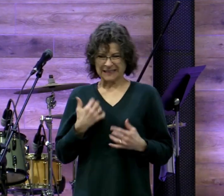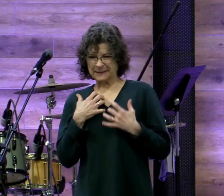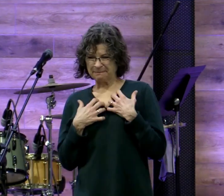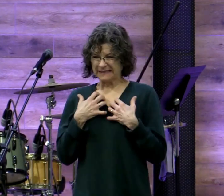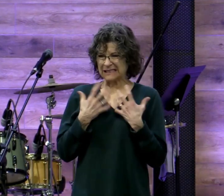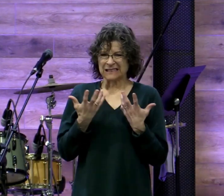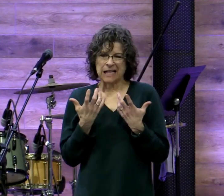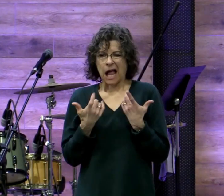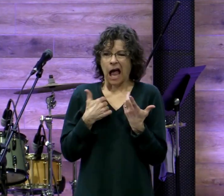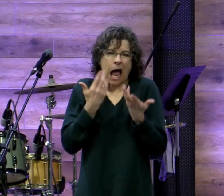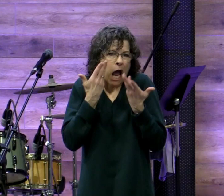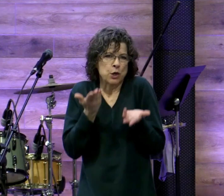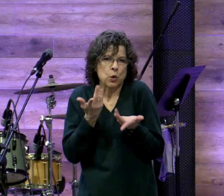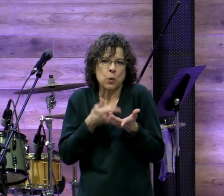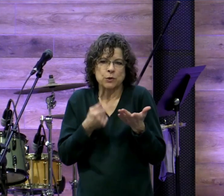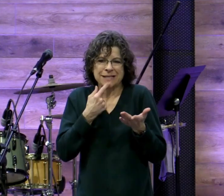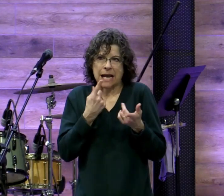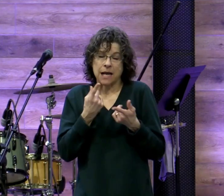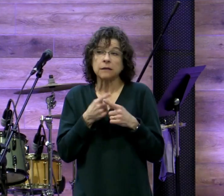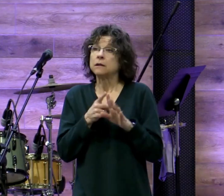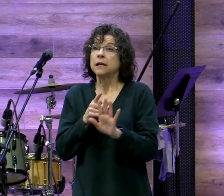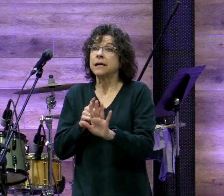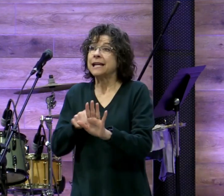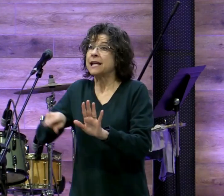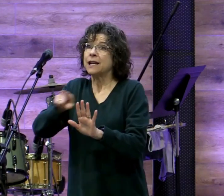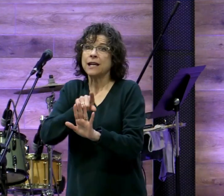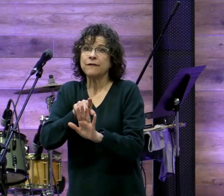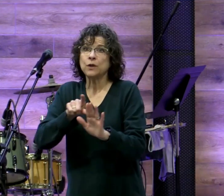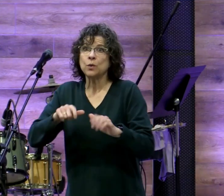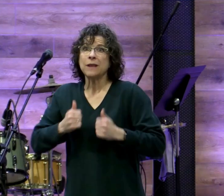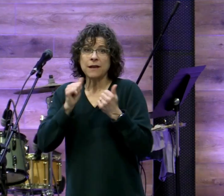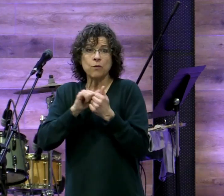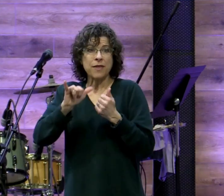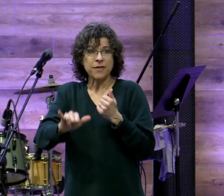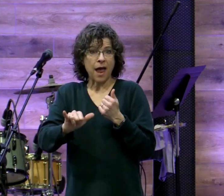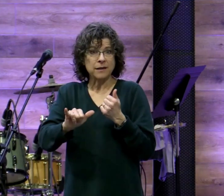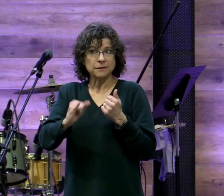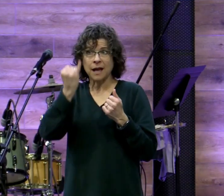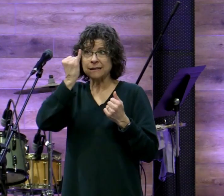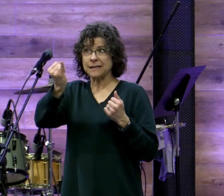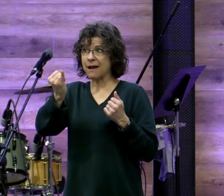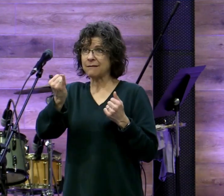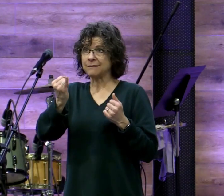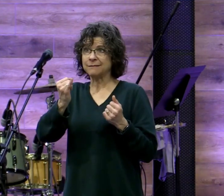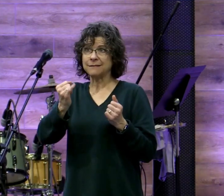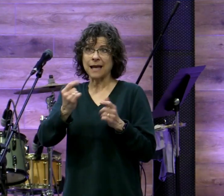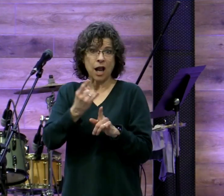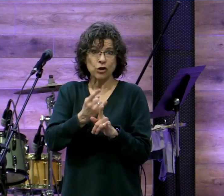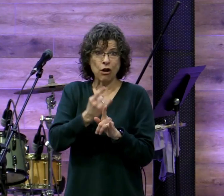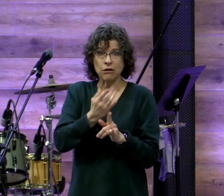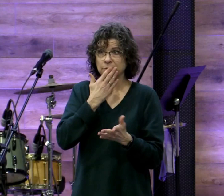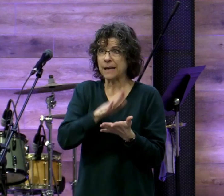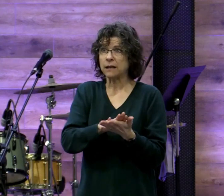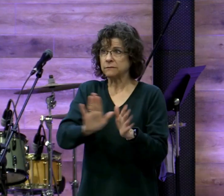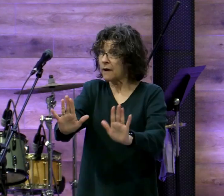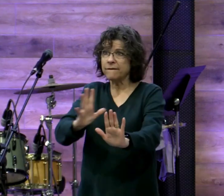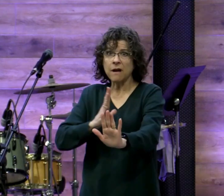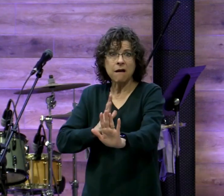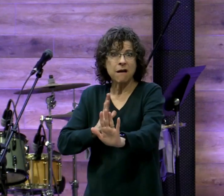for it. But here's the thing. If that is your conviction, good. Don't drink. Don't violate your